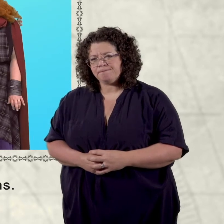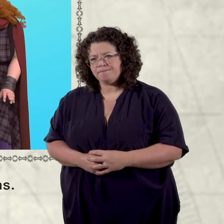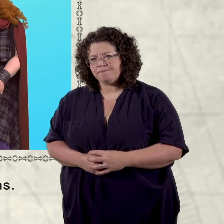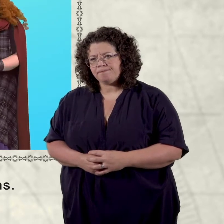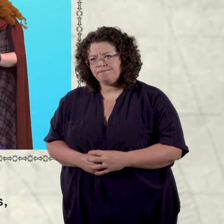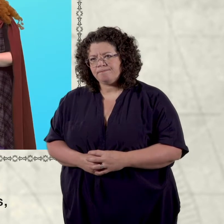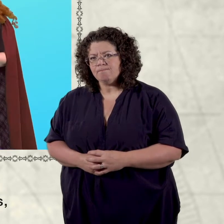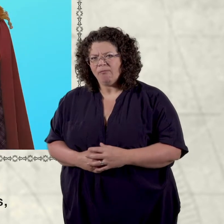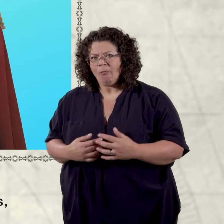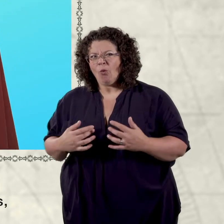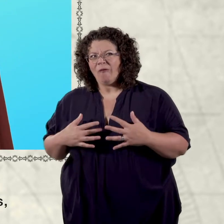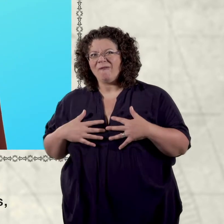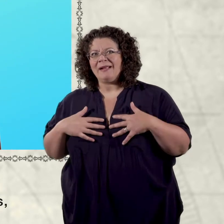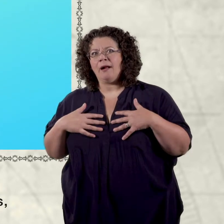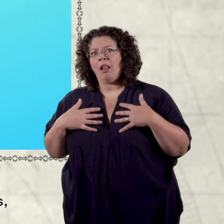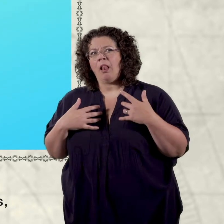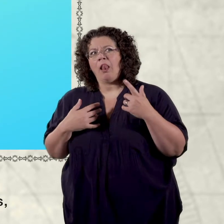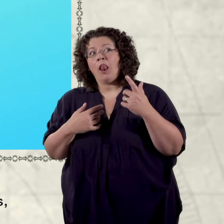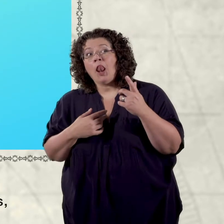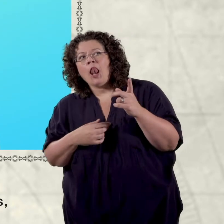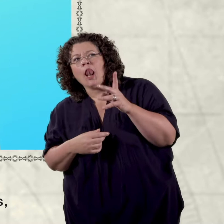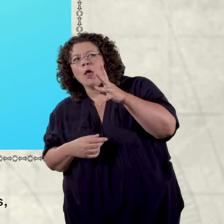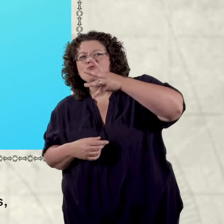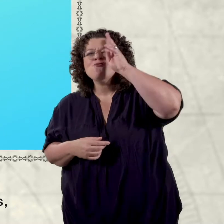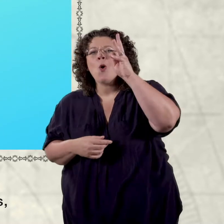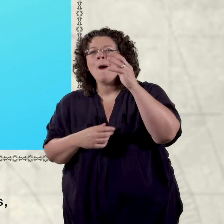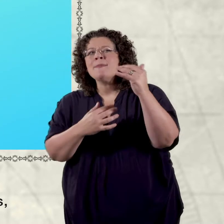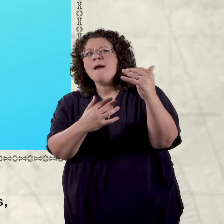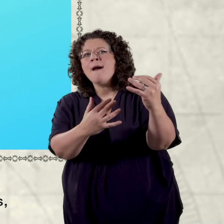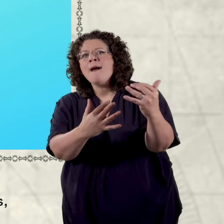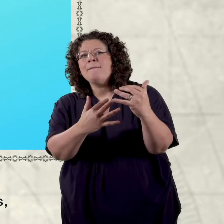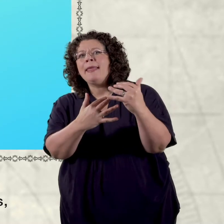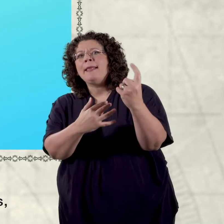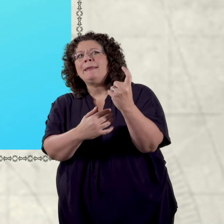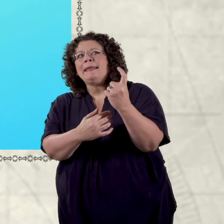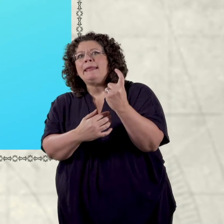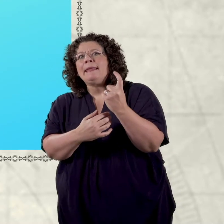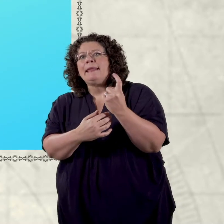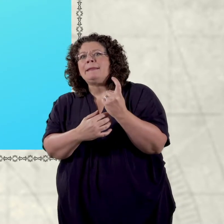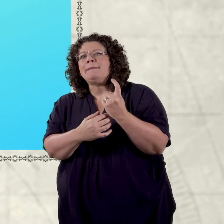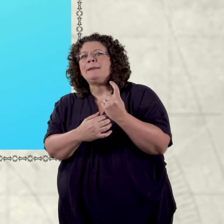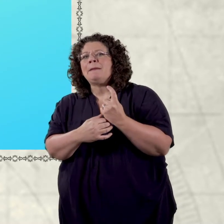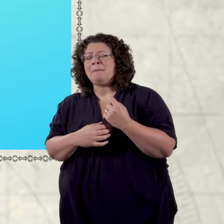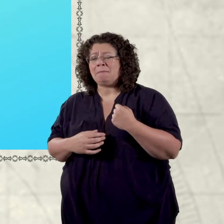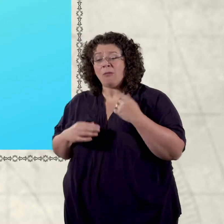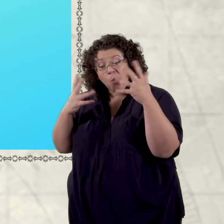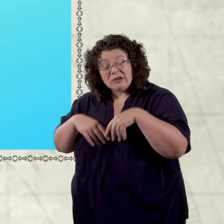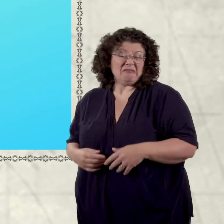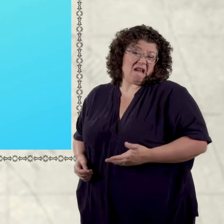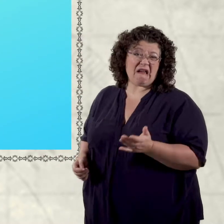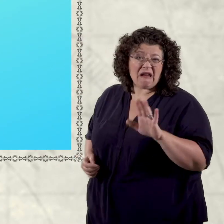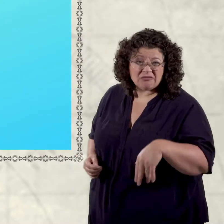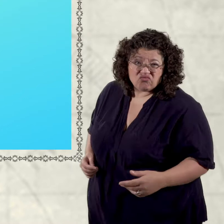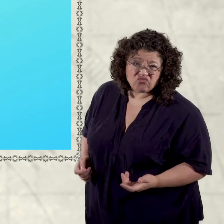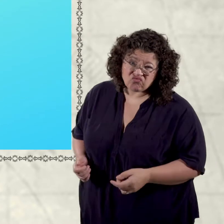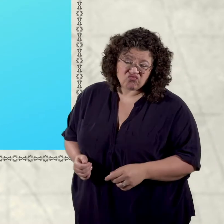We could almost feel the Roman army coming towards us. But I wasn't too worried.